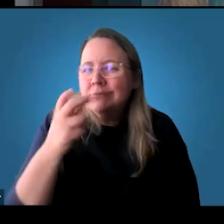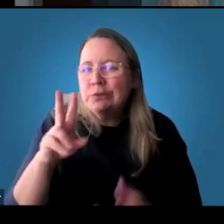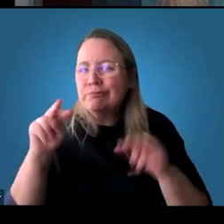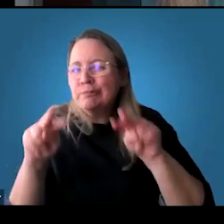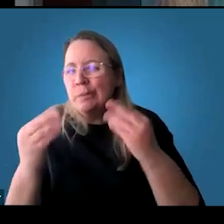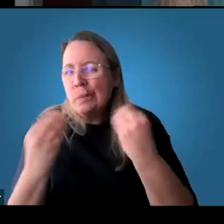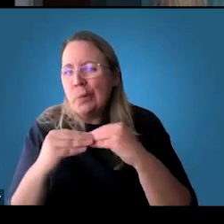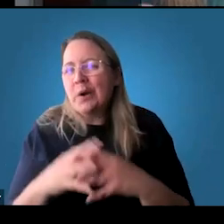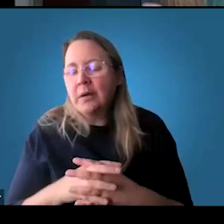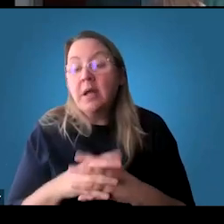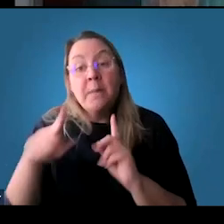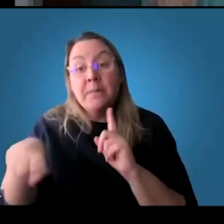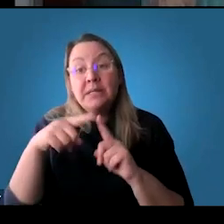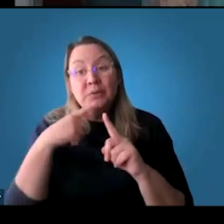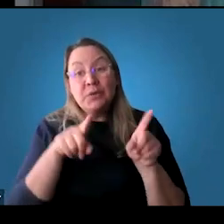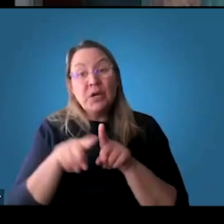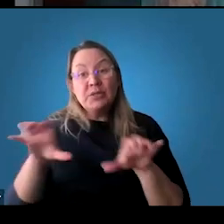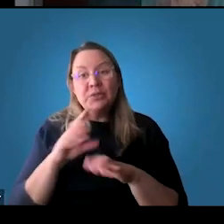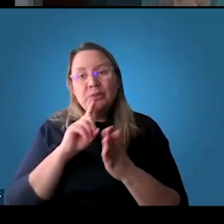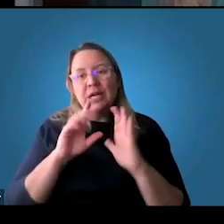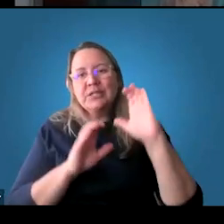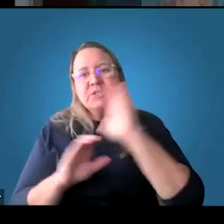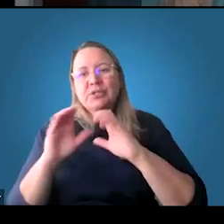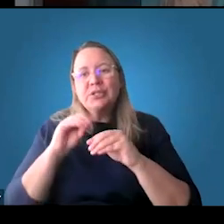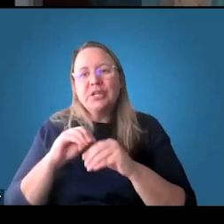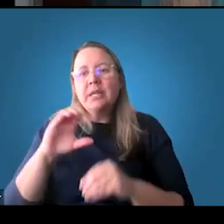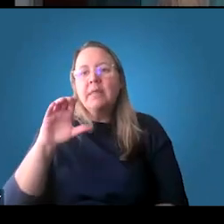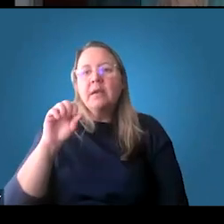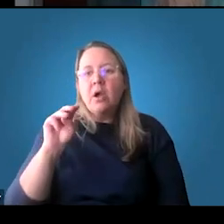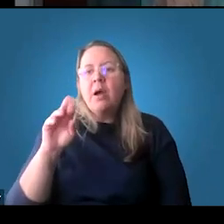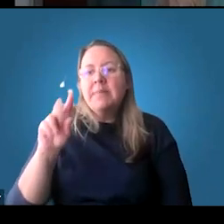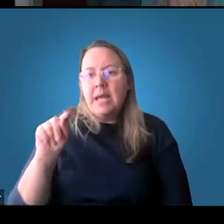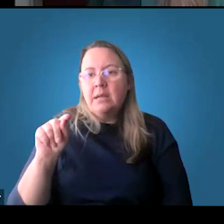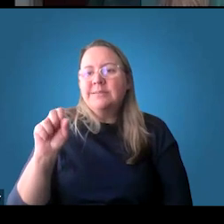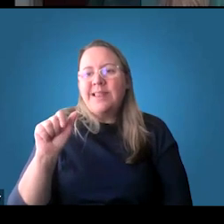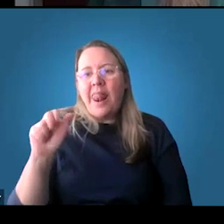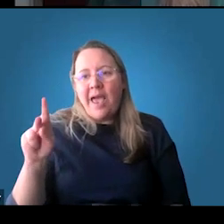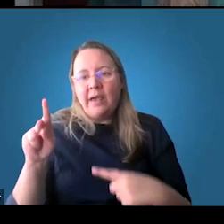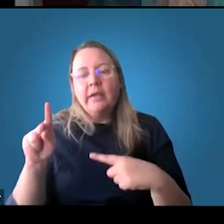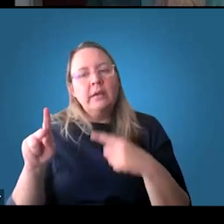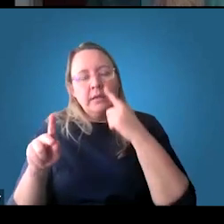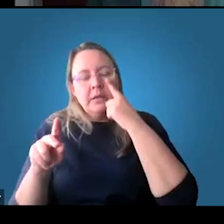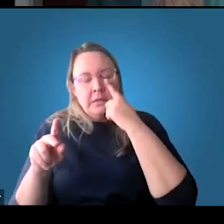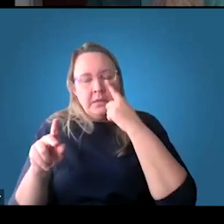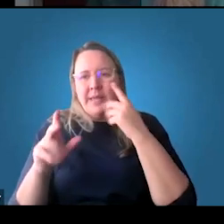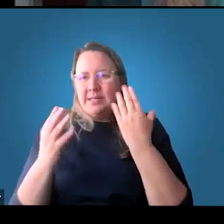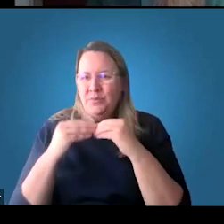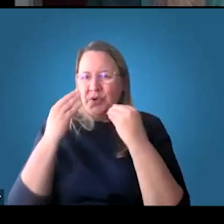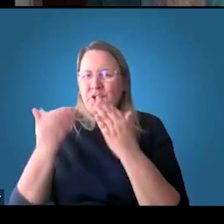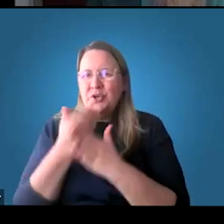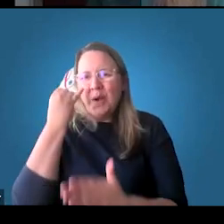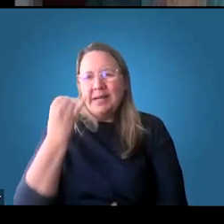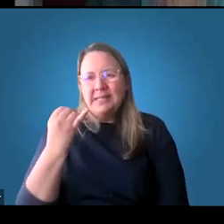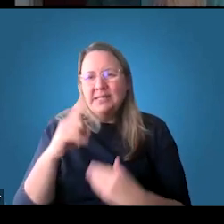more fully. And you can also do a search in the Com Network Slack for a bunch of other great examples that can spark new